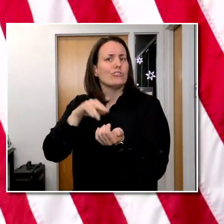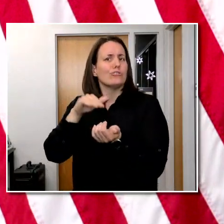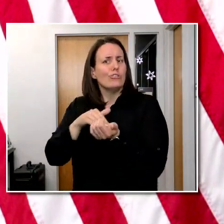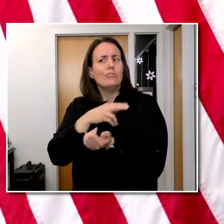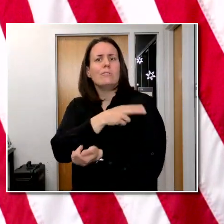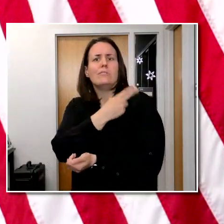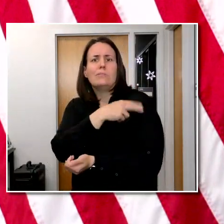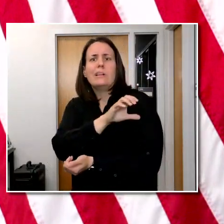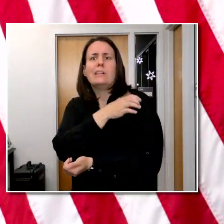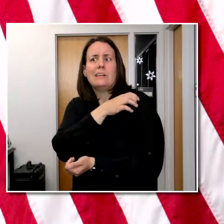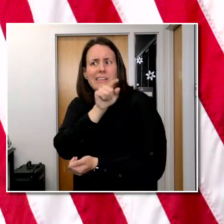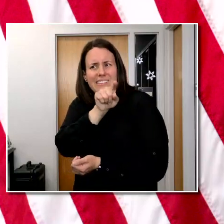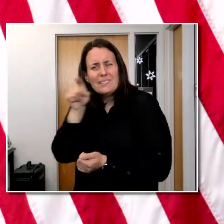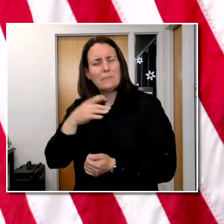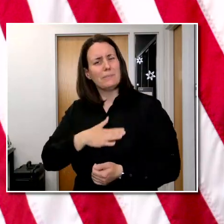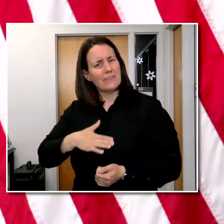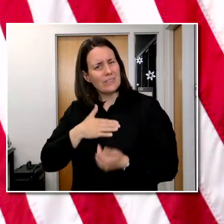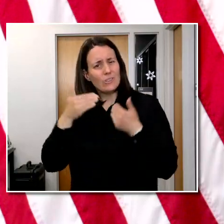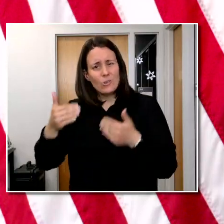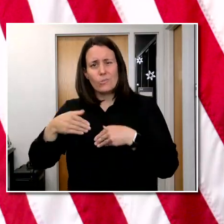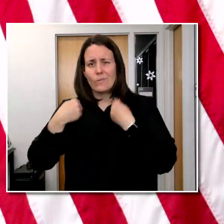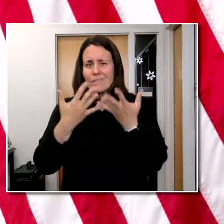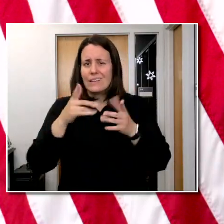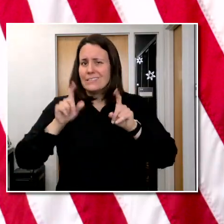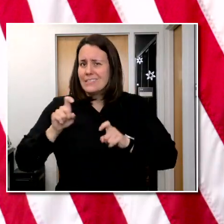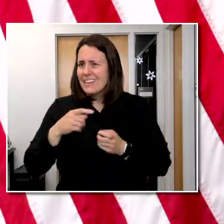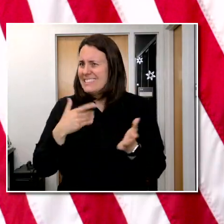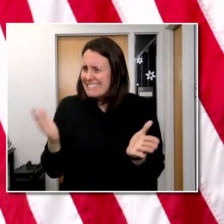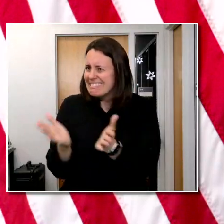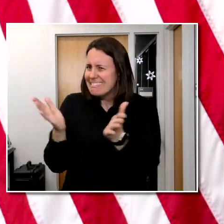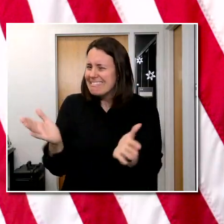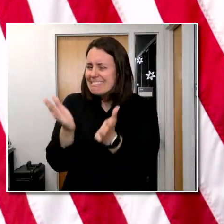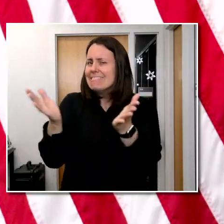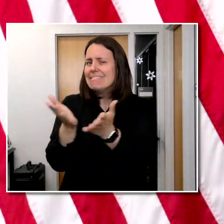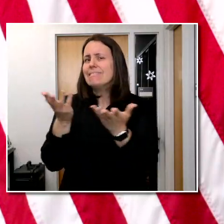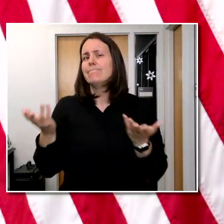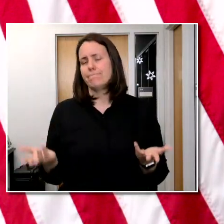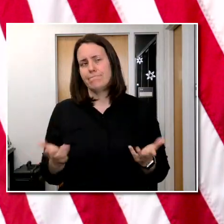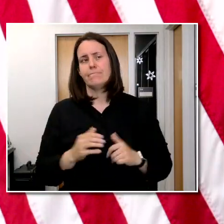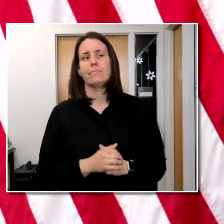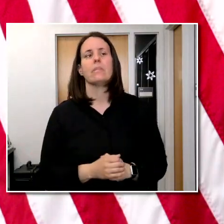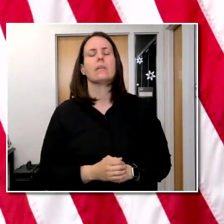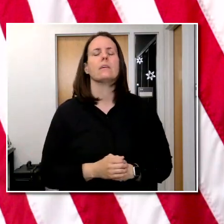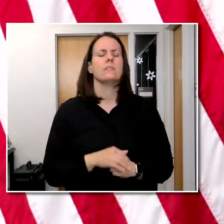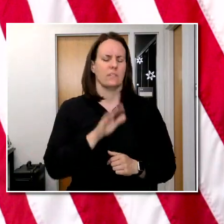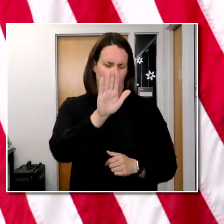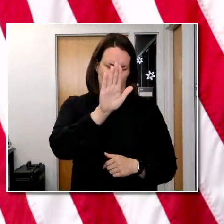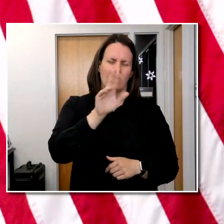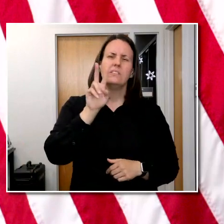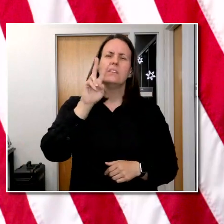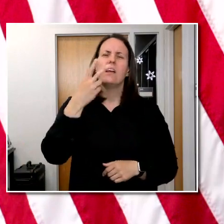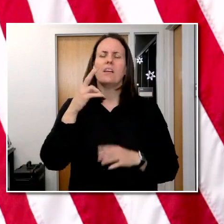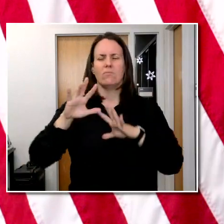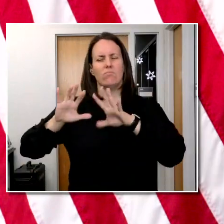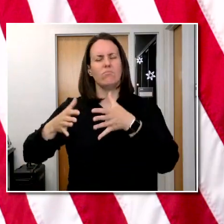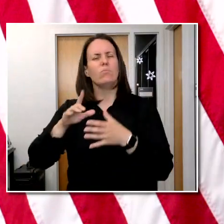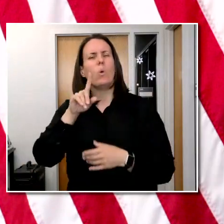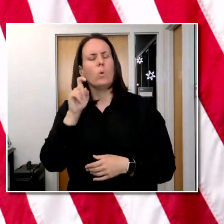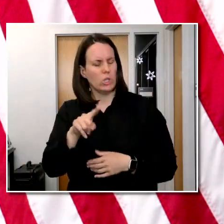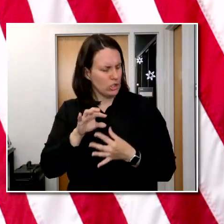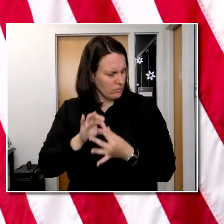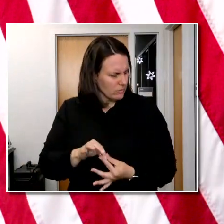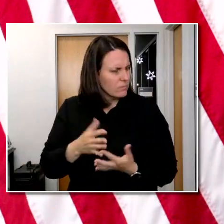and. And the second question, can you remind me, Rich? Oh, the gateway? Oh, the